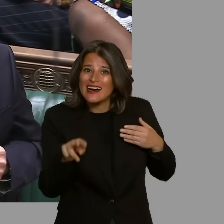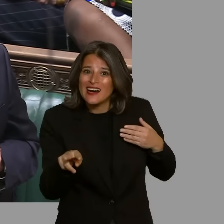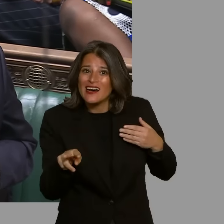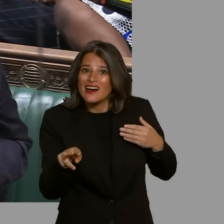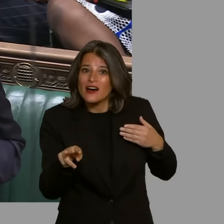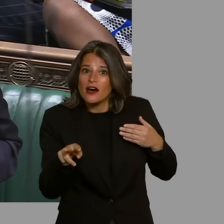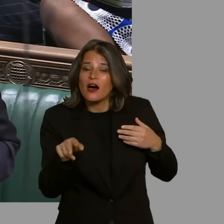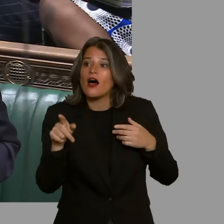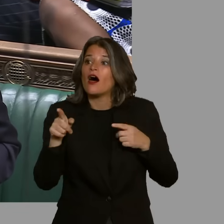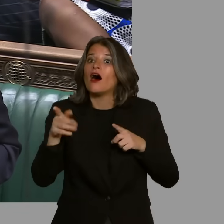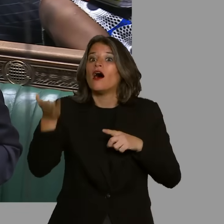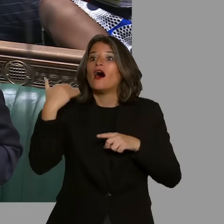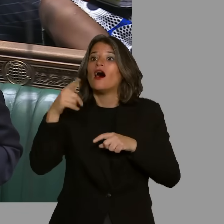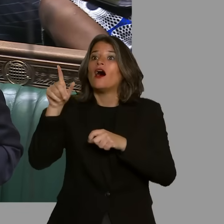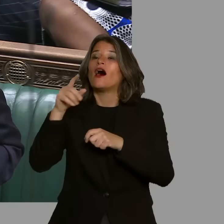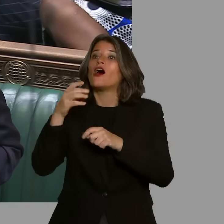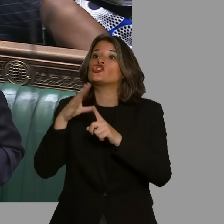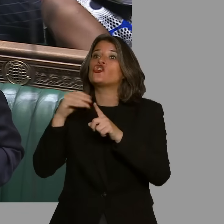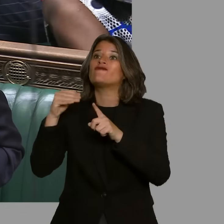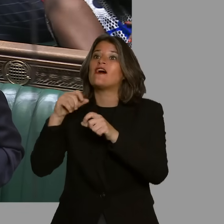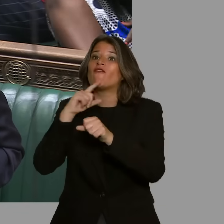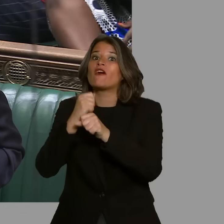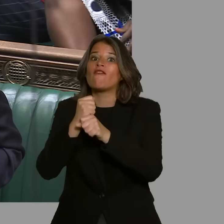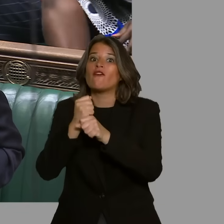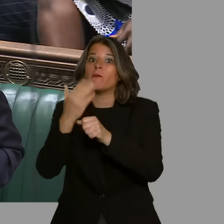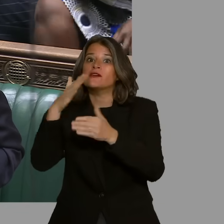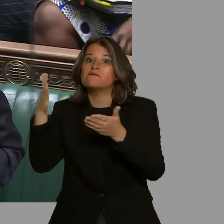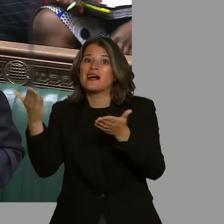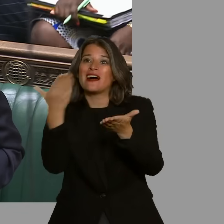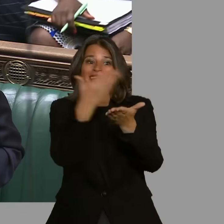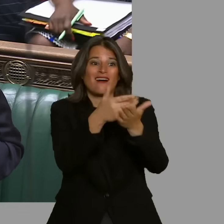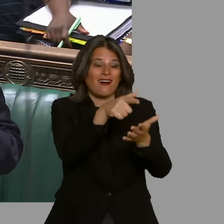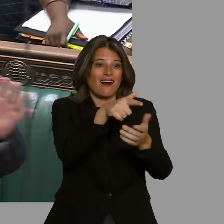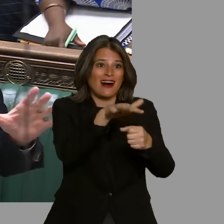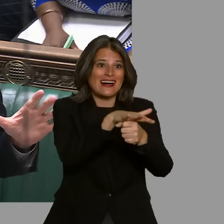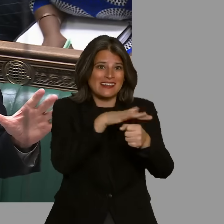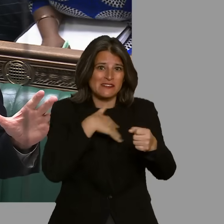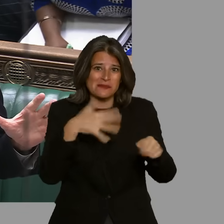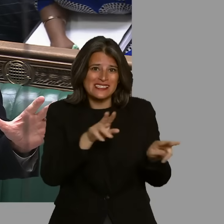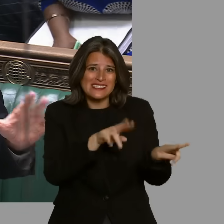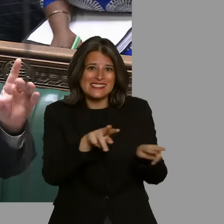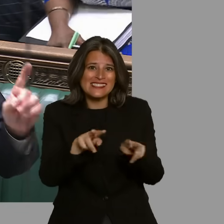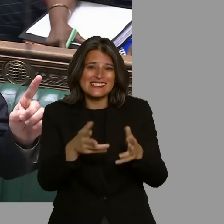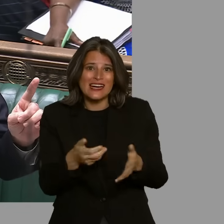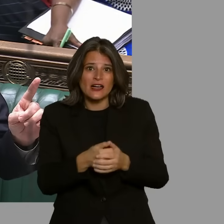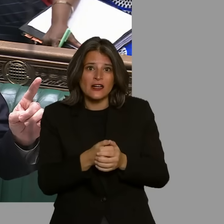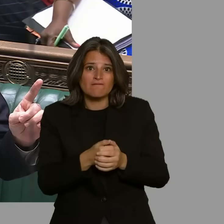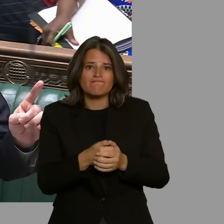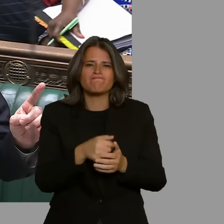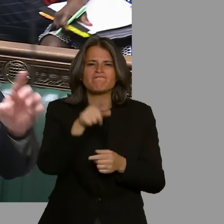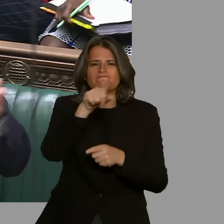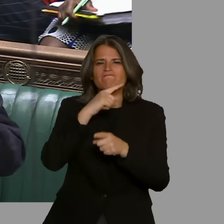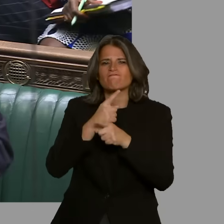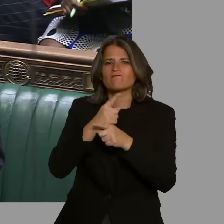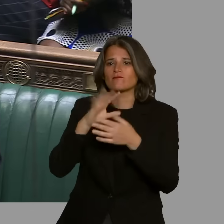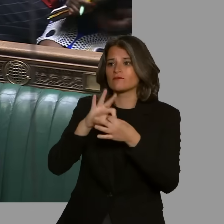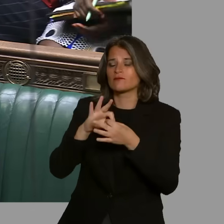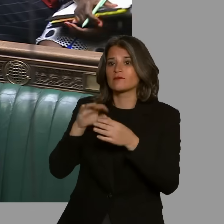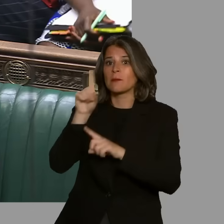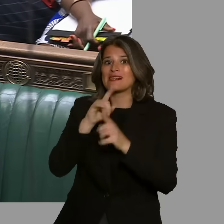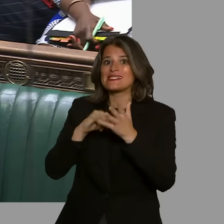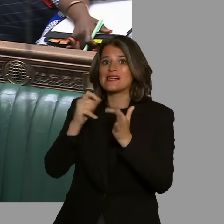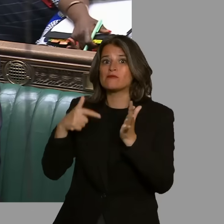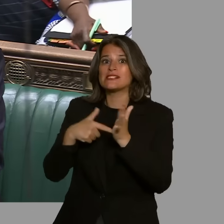not involve the National Security Advisor discussing the evidence in any way, nor, Mr. Speaker, one further piece of evidence.